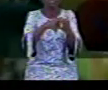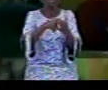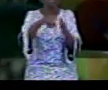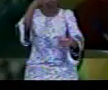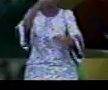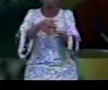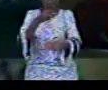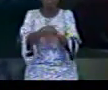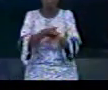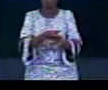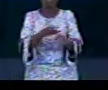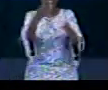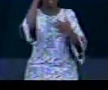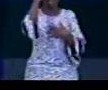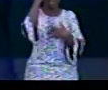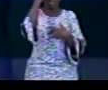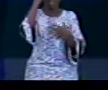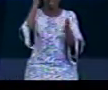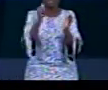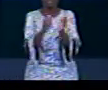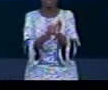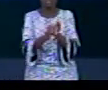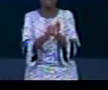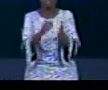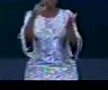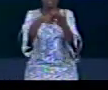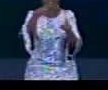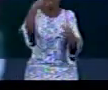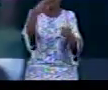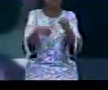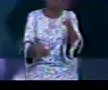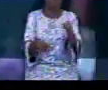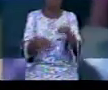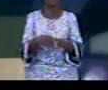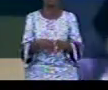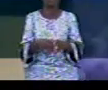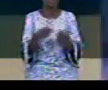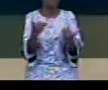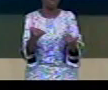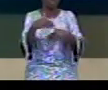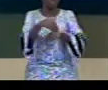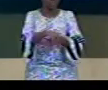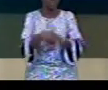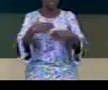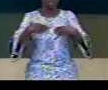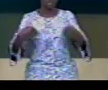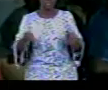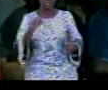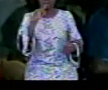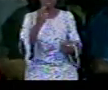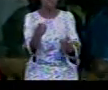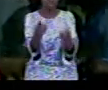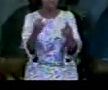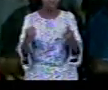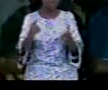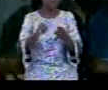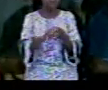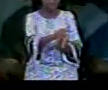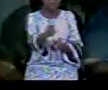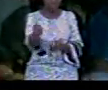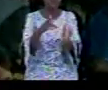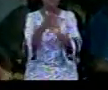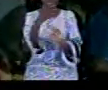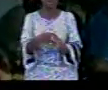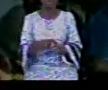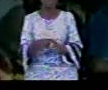that appear incurable. Tonight, healing is coming to you. And it's through his